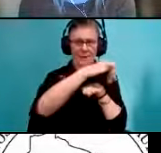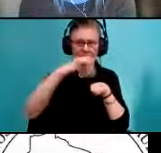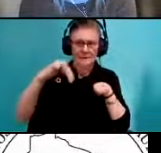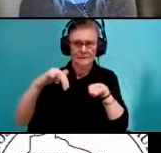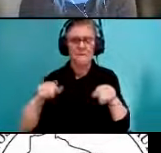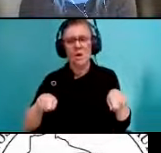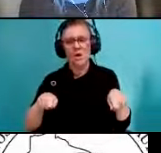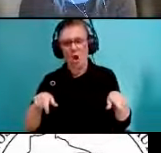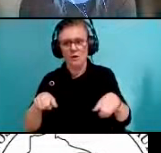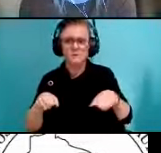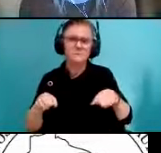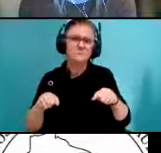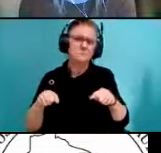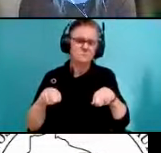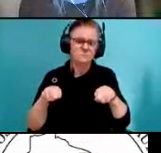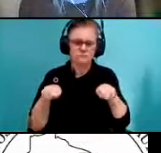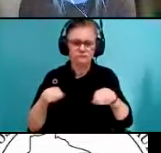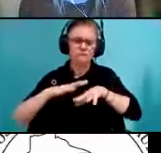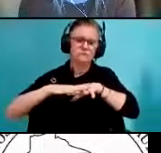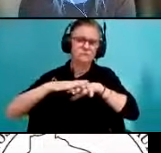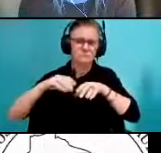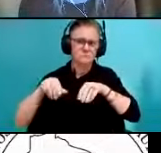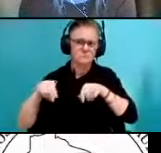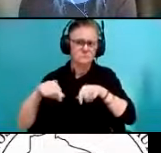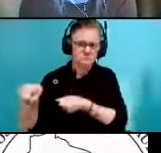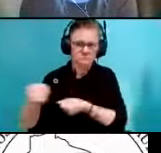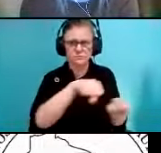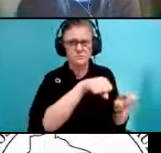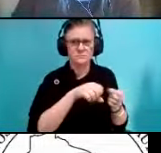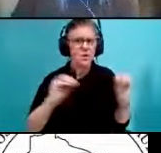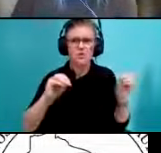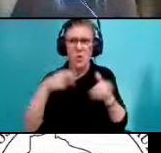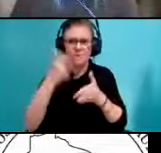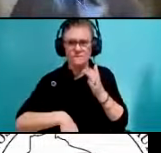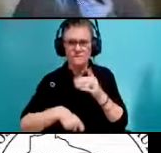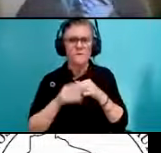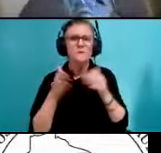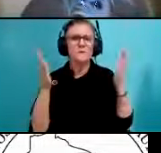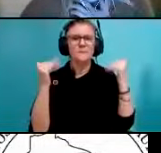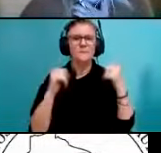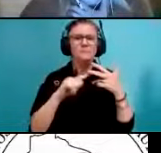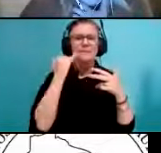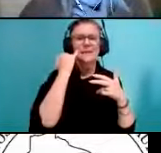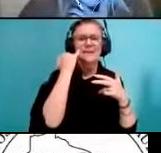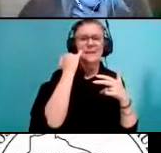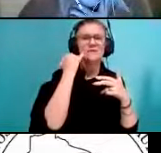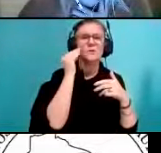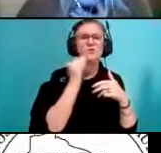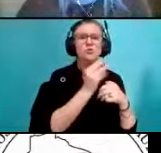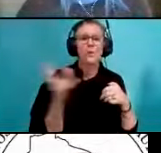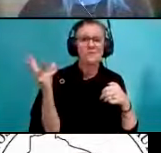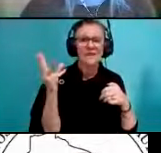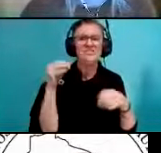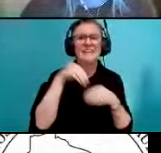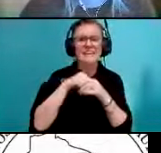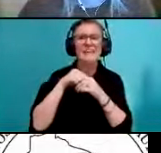can be rolled right onto the bus from the station, no stairs. And there would be notification in the